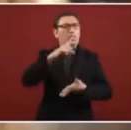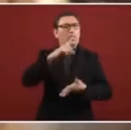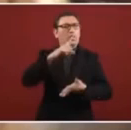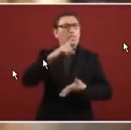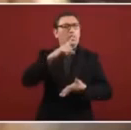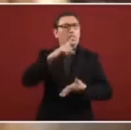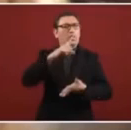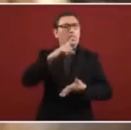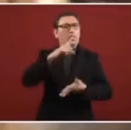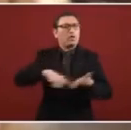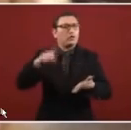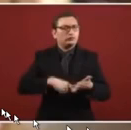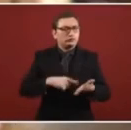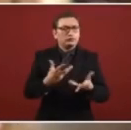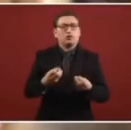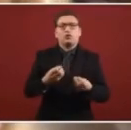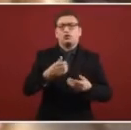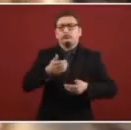or